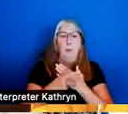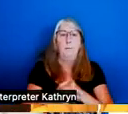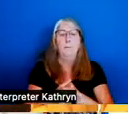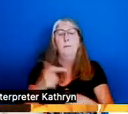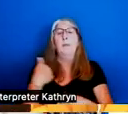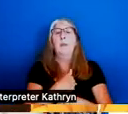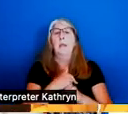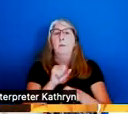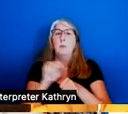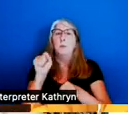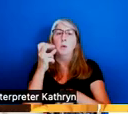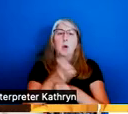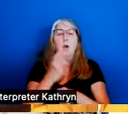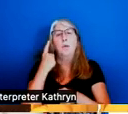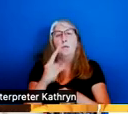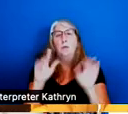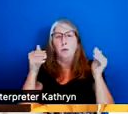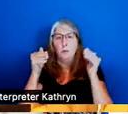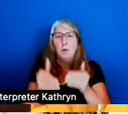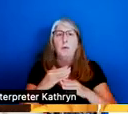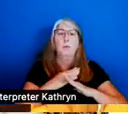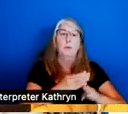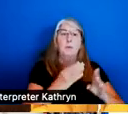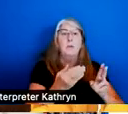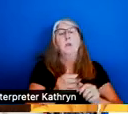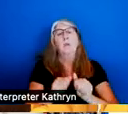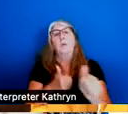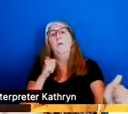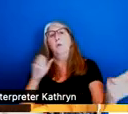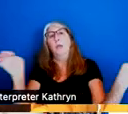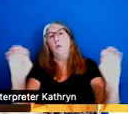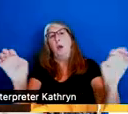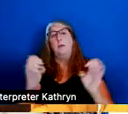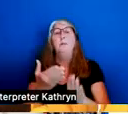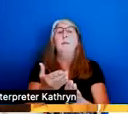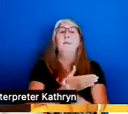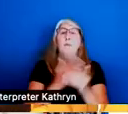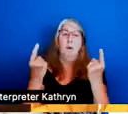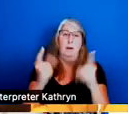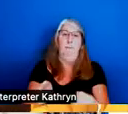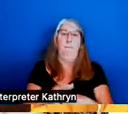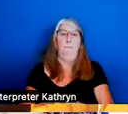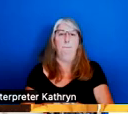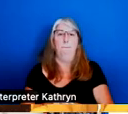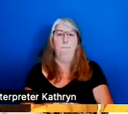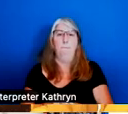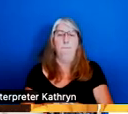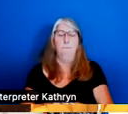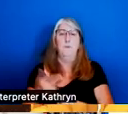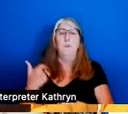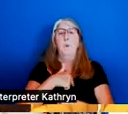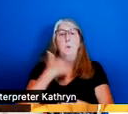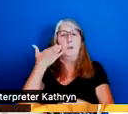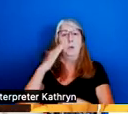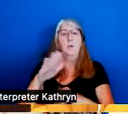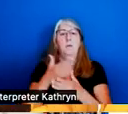shift our focus to prevention, to avoid crises before they ever happen. We know that our partners,